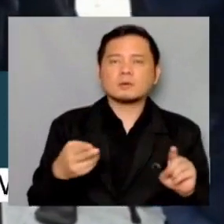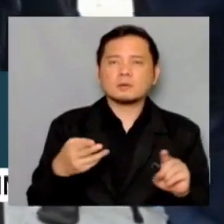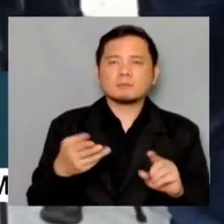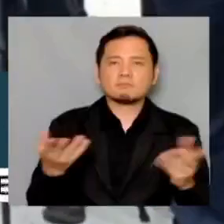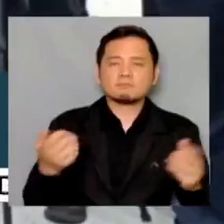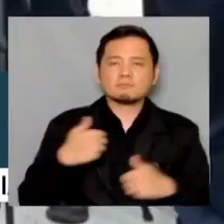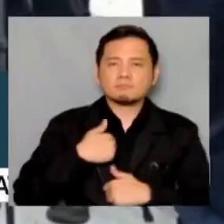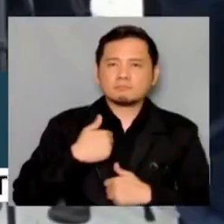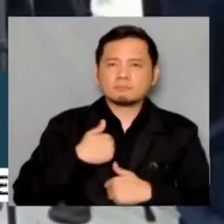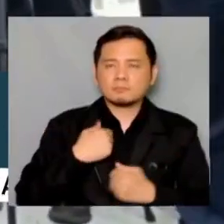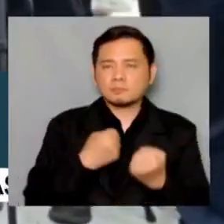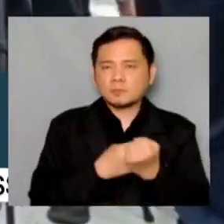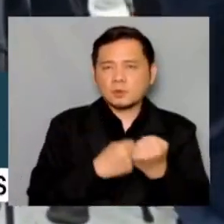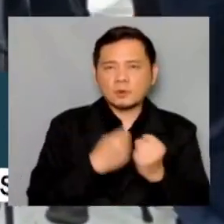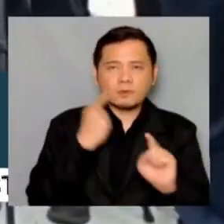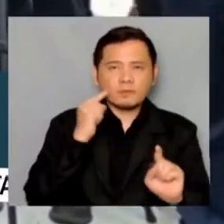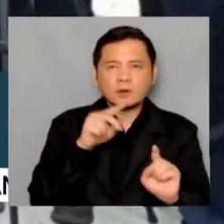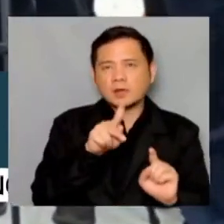for dialogue.